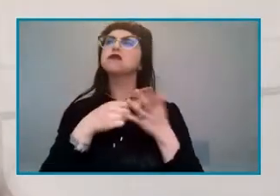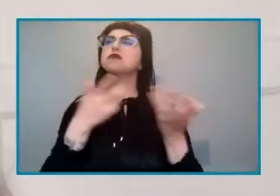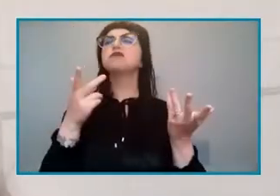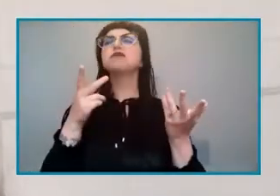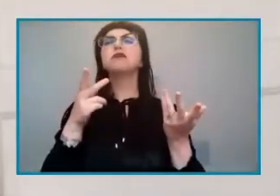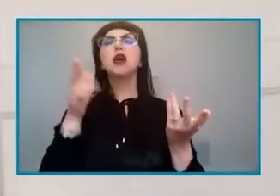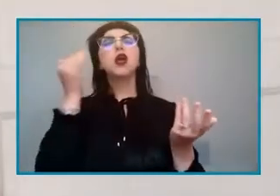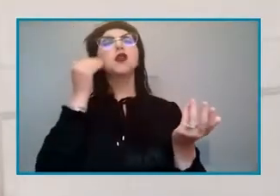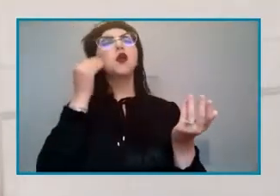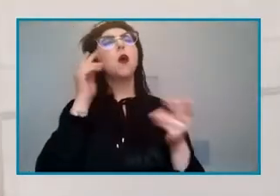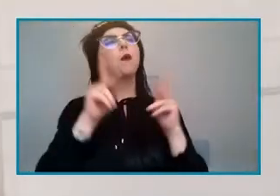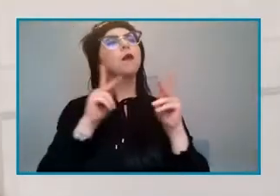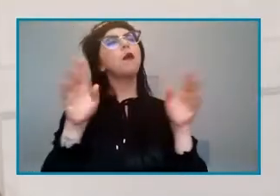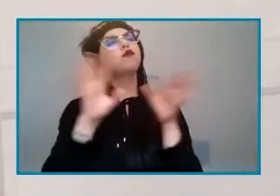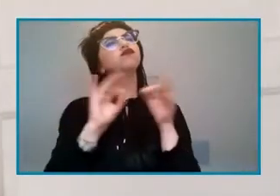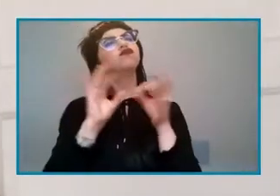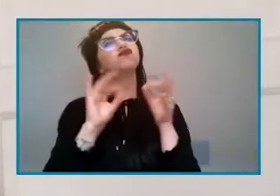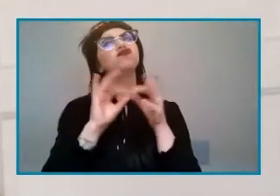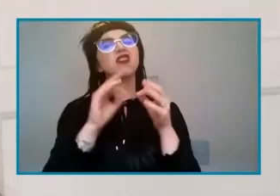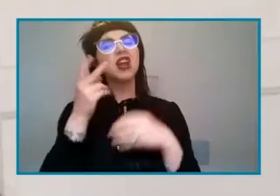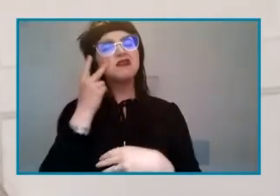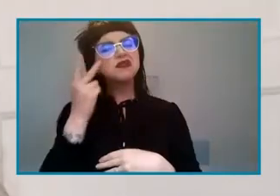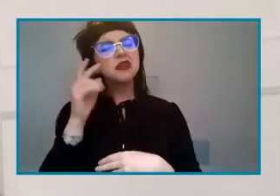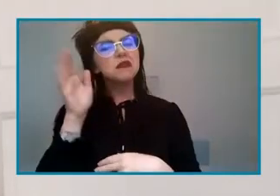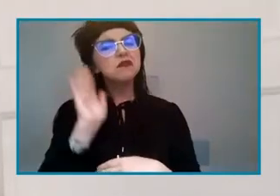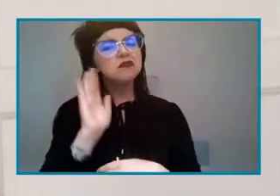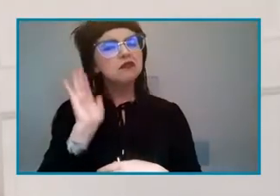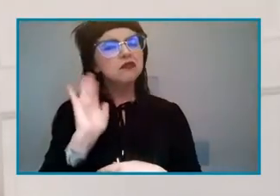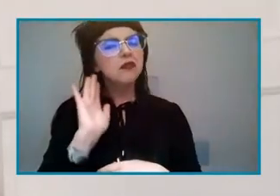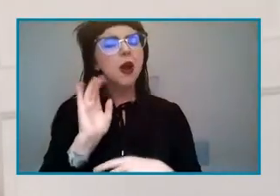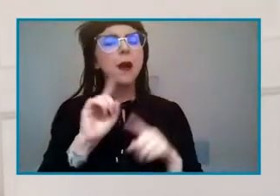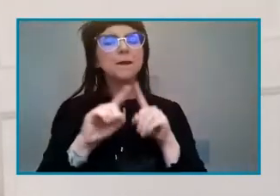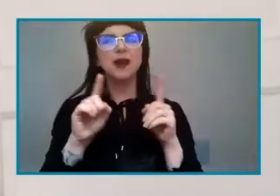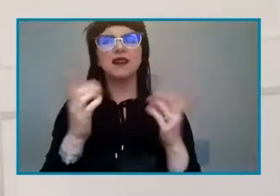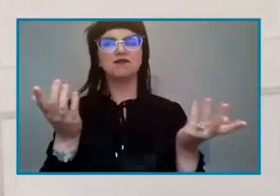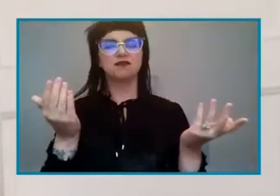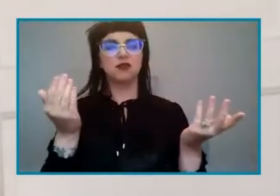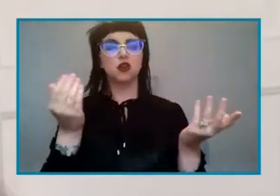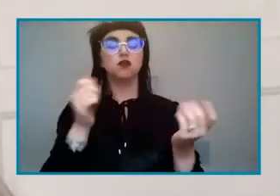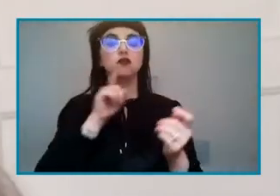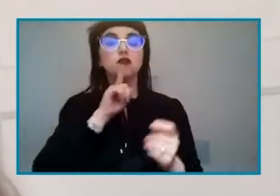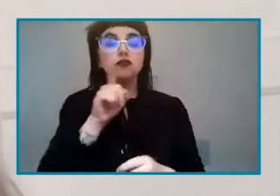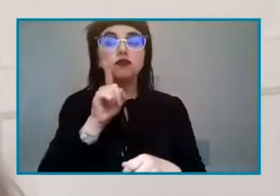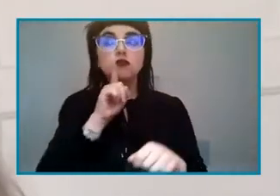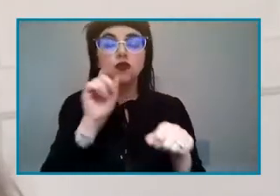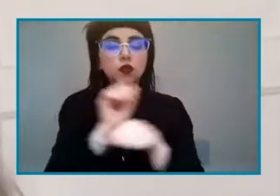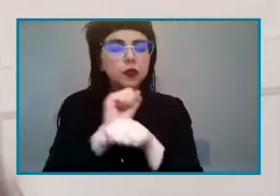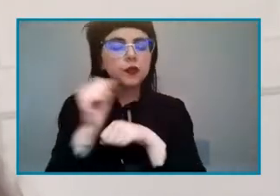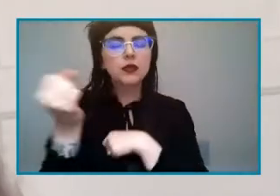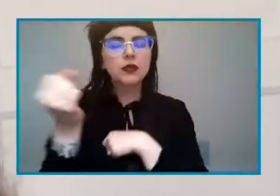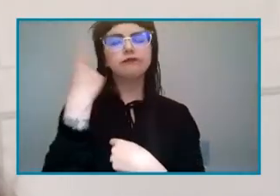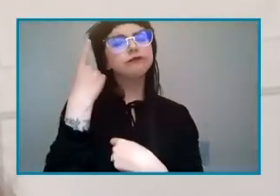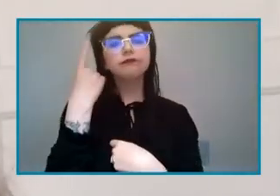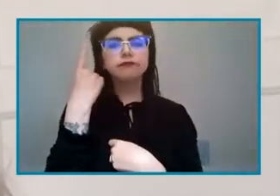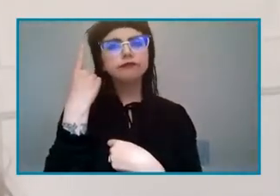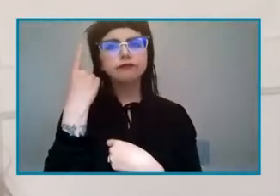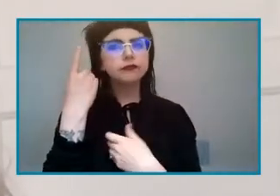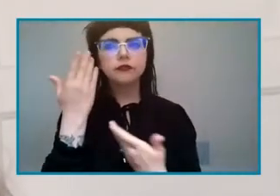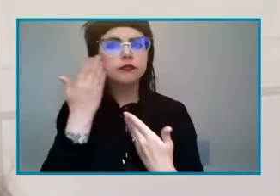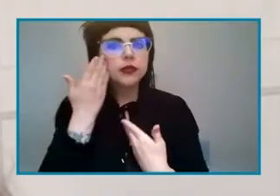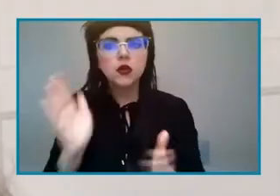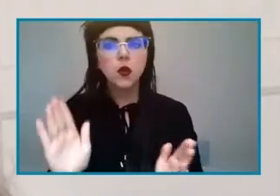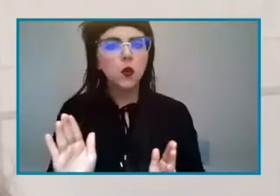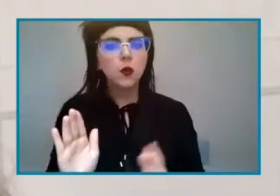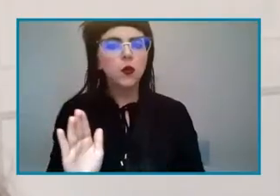seen some, but I really had no concept as to what it was going to involve. And so I was very